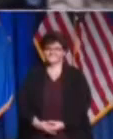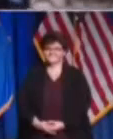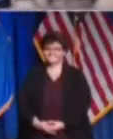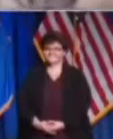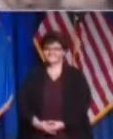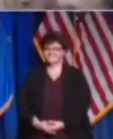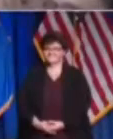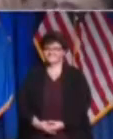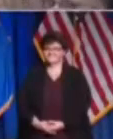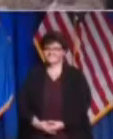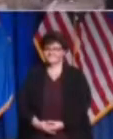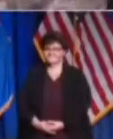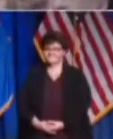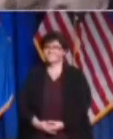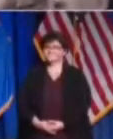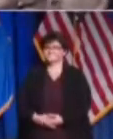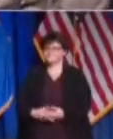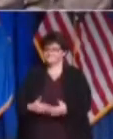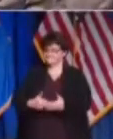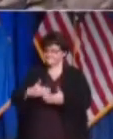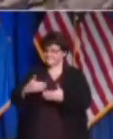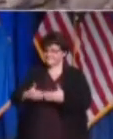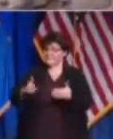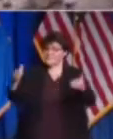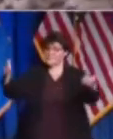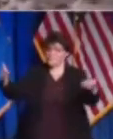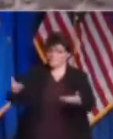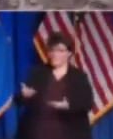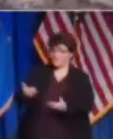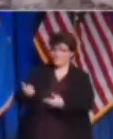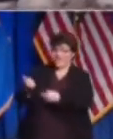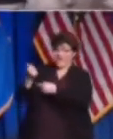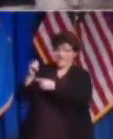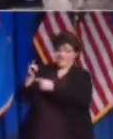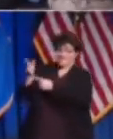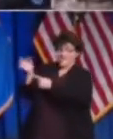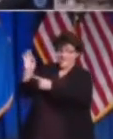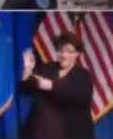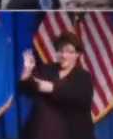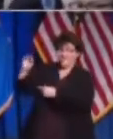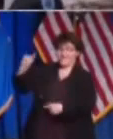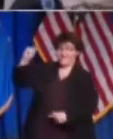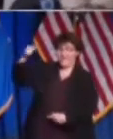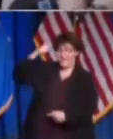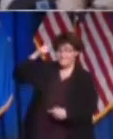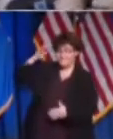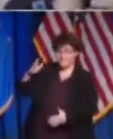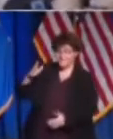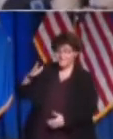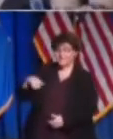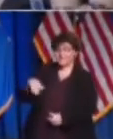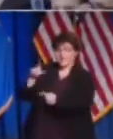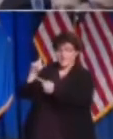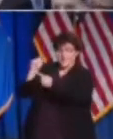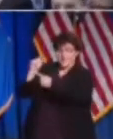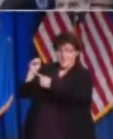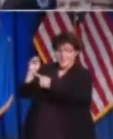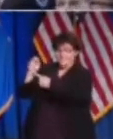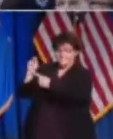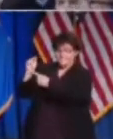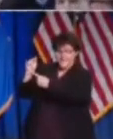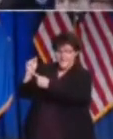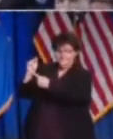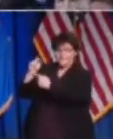Ladies and gentlemen, please welcome the 89th Governor of the State of Connecticut, the Honorable Governor Ned Lamont, and his wife, Mrs. Annie Lamont.